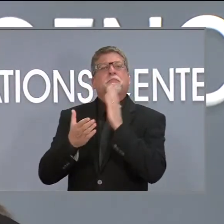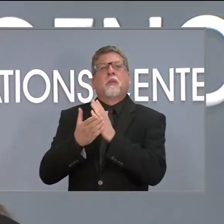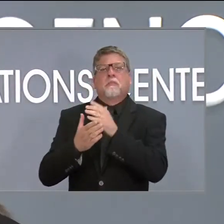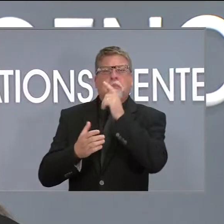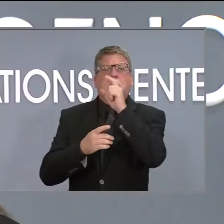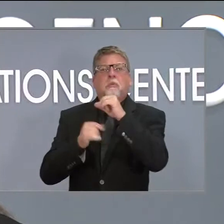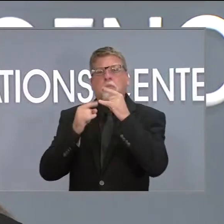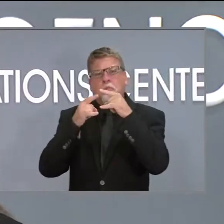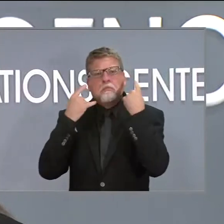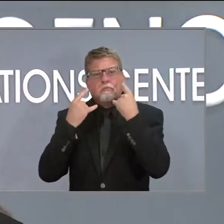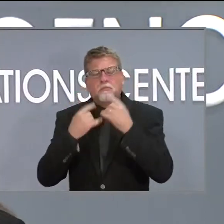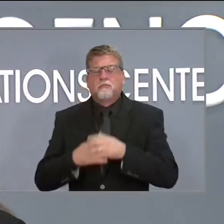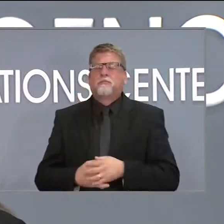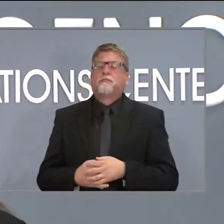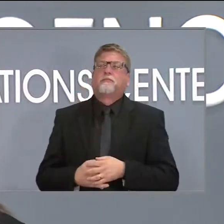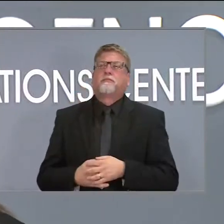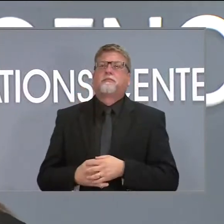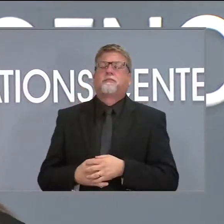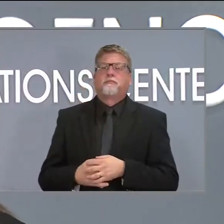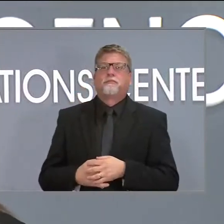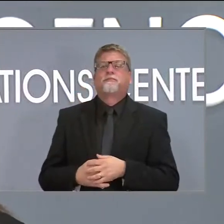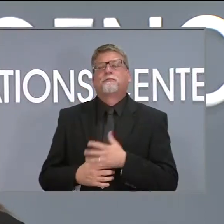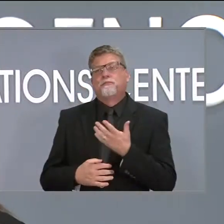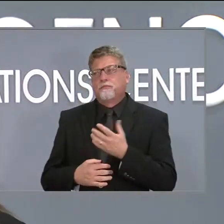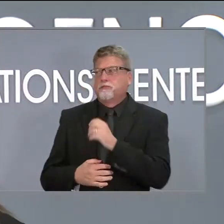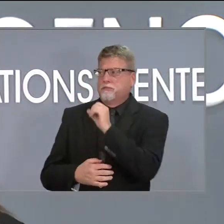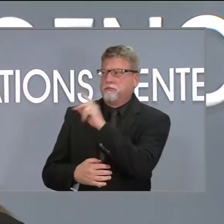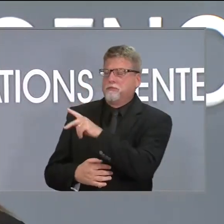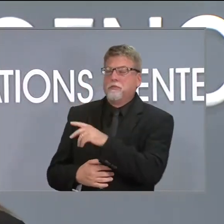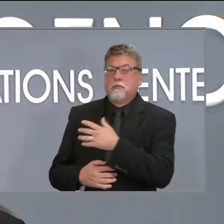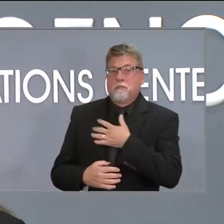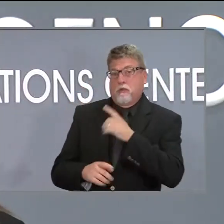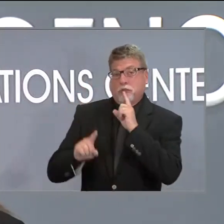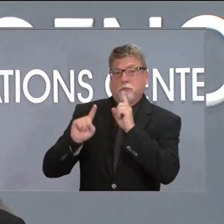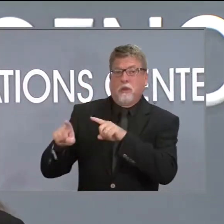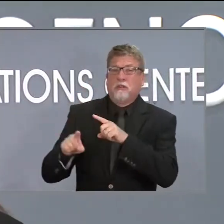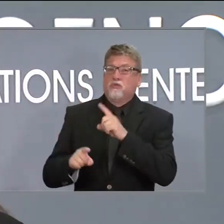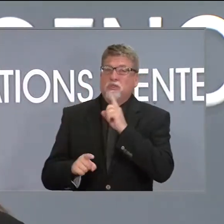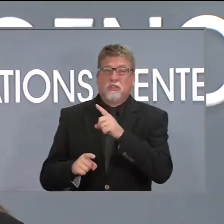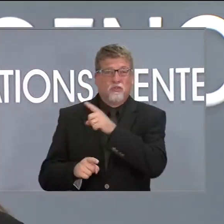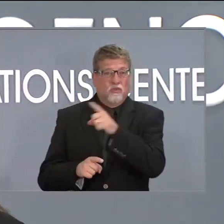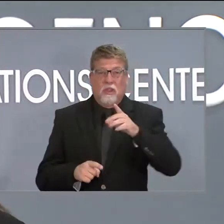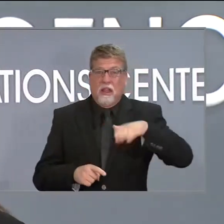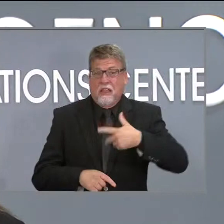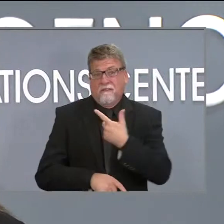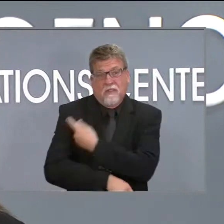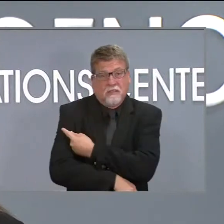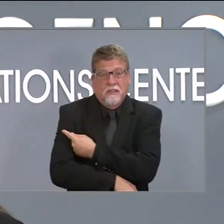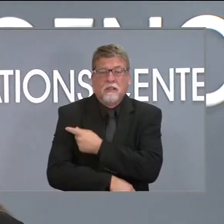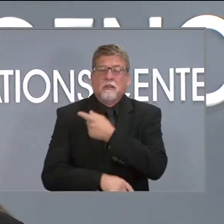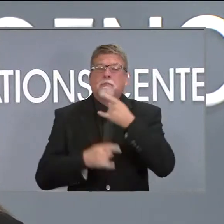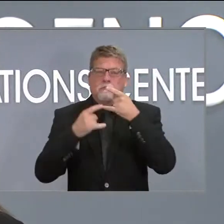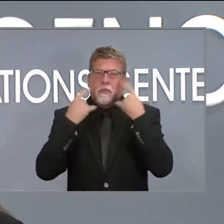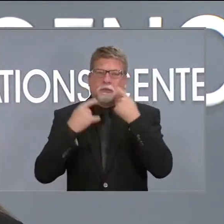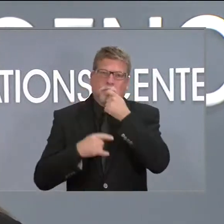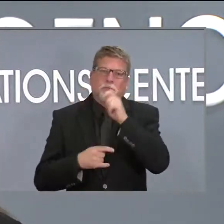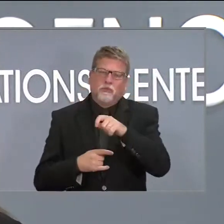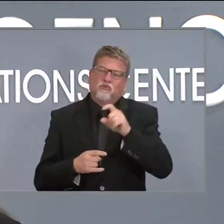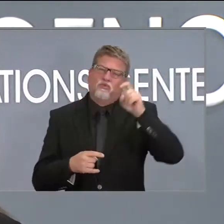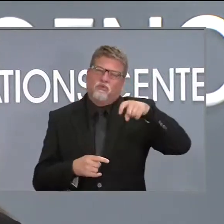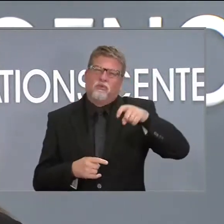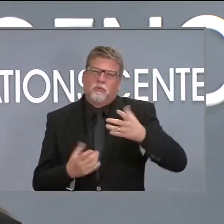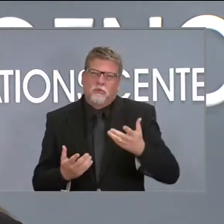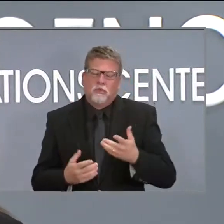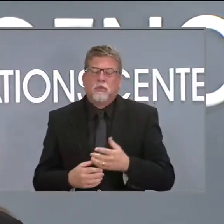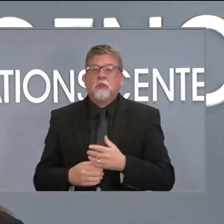need to be wearing masks. And remember, we don't even have vaccines yet for our 5 to 11-year-olds. So, we showed how few of our 12 to